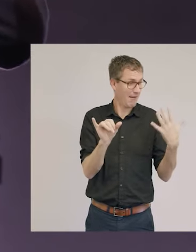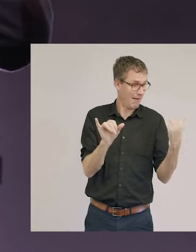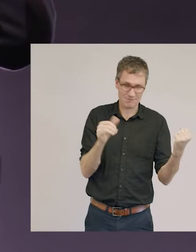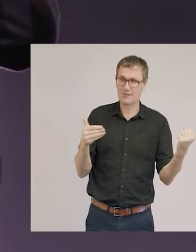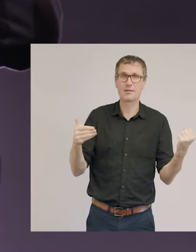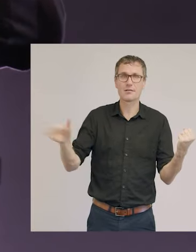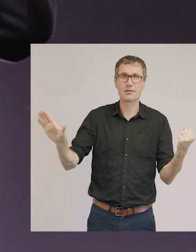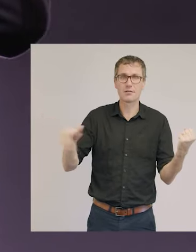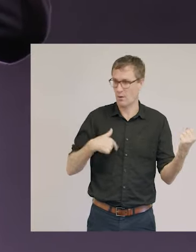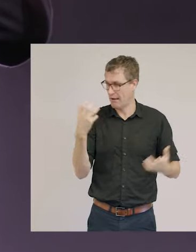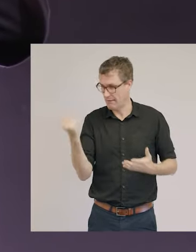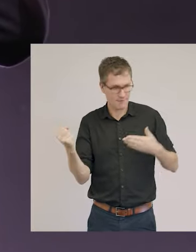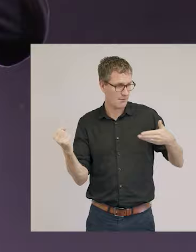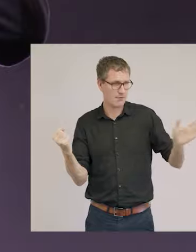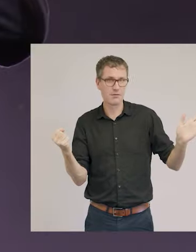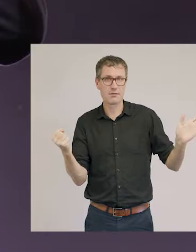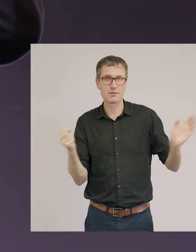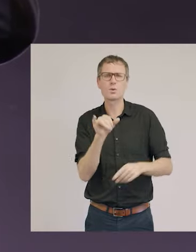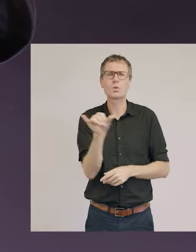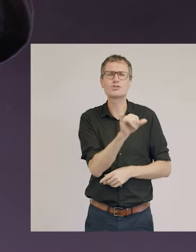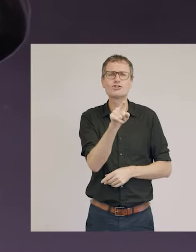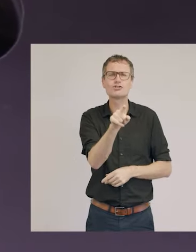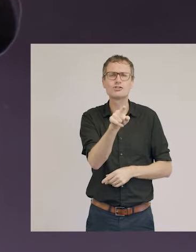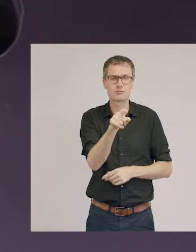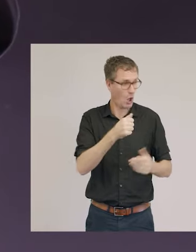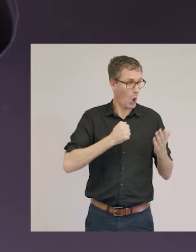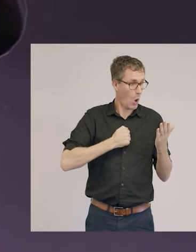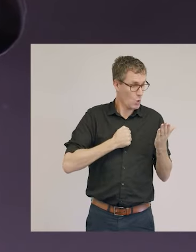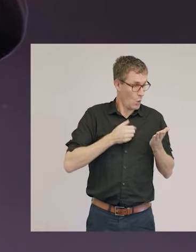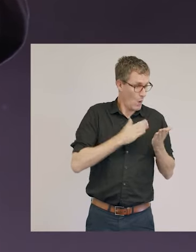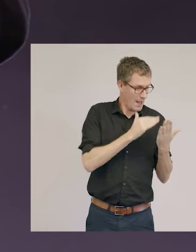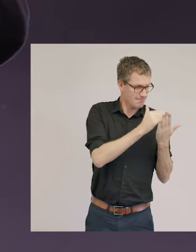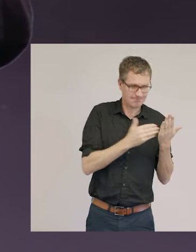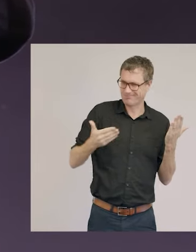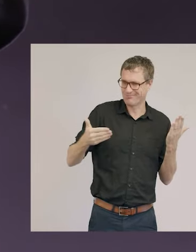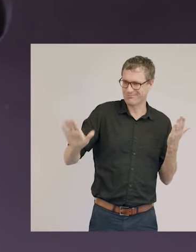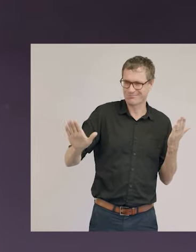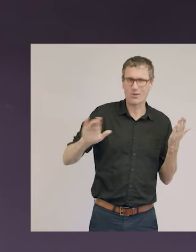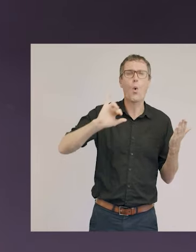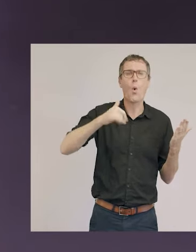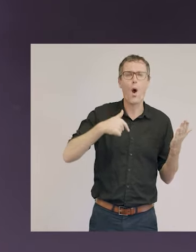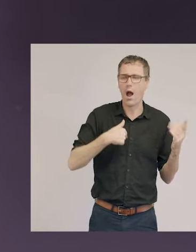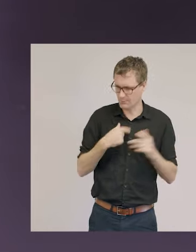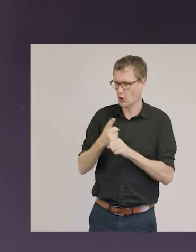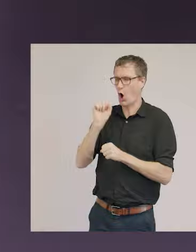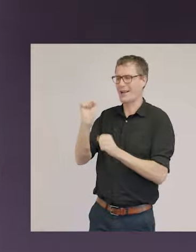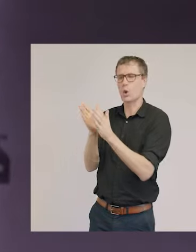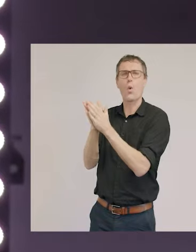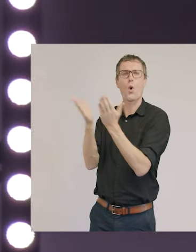will as well. Something's got to give. So what are you going to do? Are you going to go with your own desires or are you going to go with God's